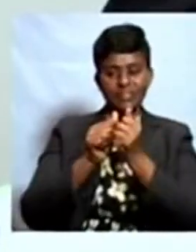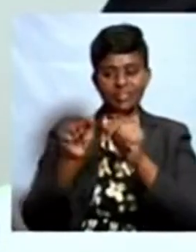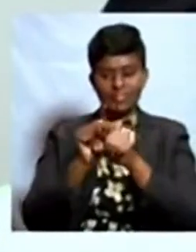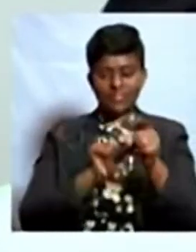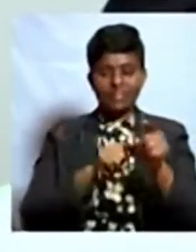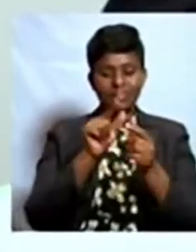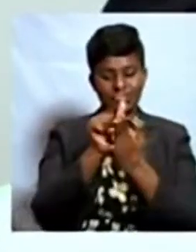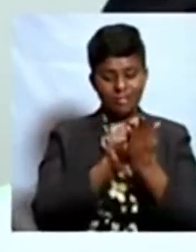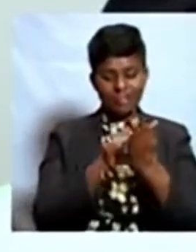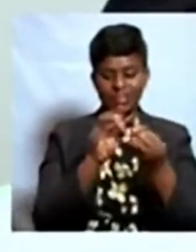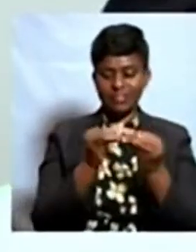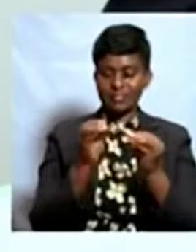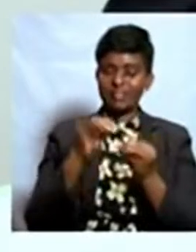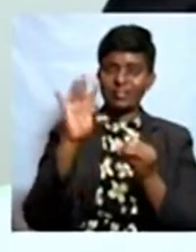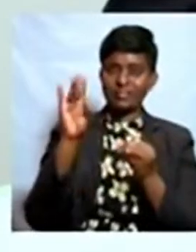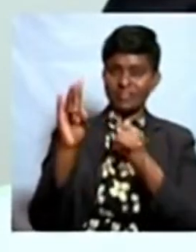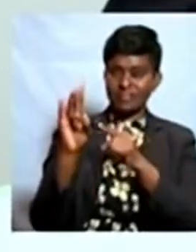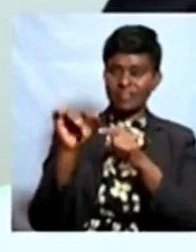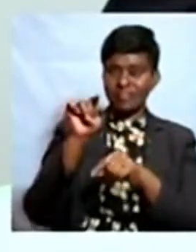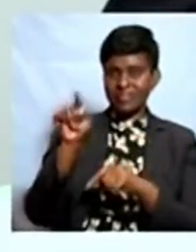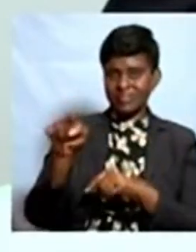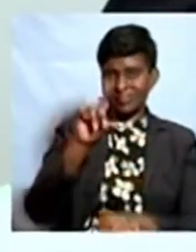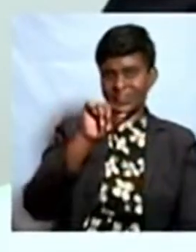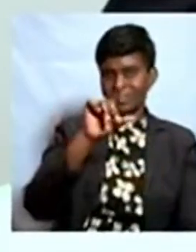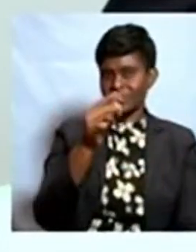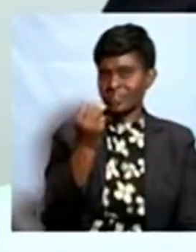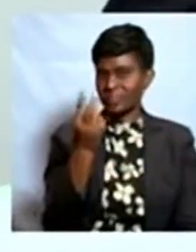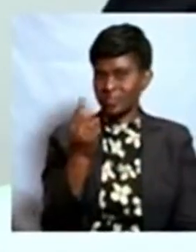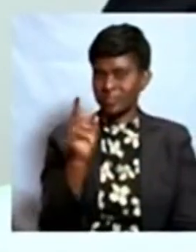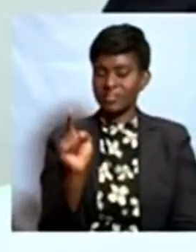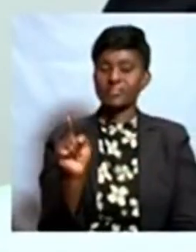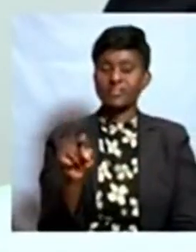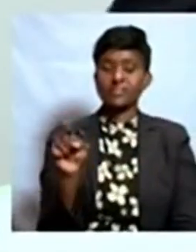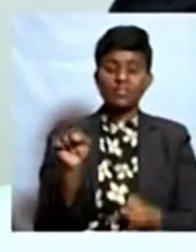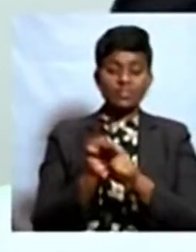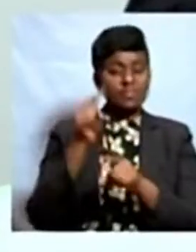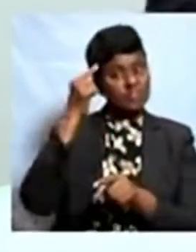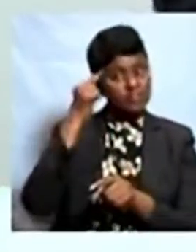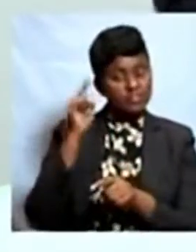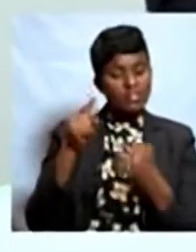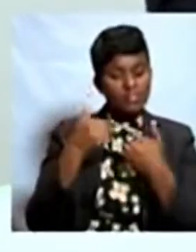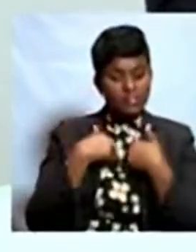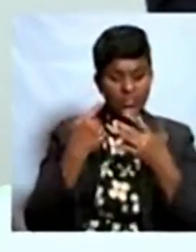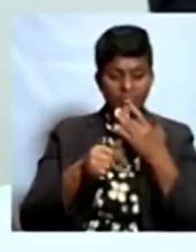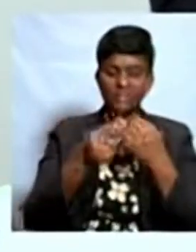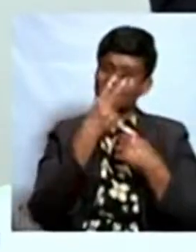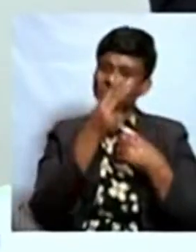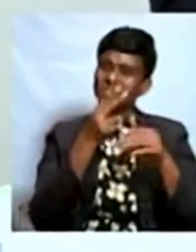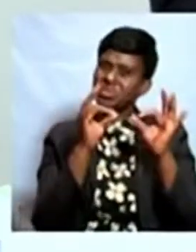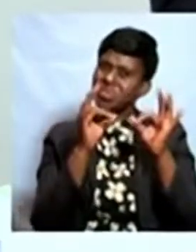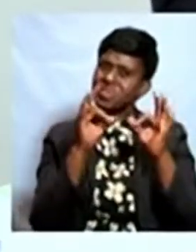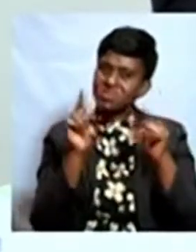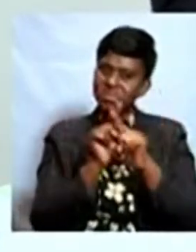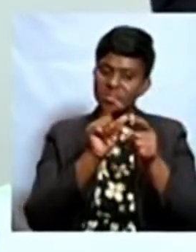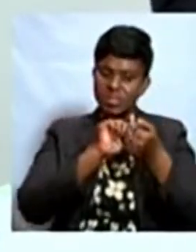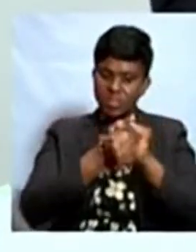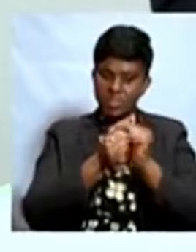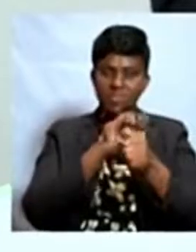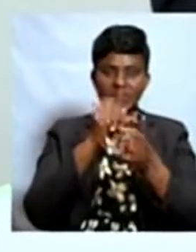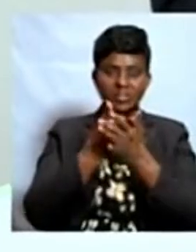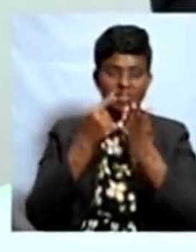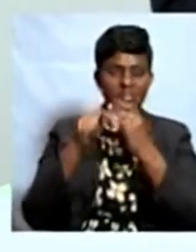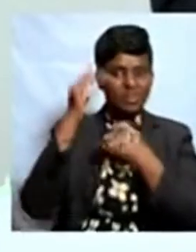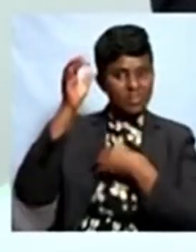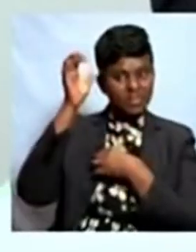Act number 7 of 2012. Government has therefore seen it fit to amend the Civil